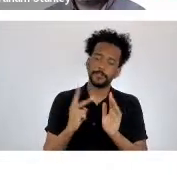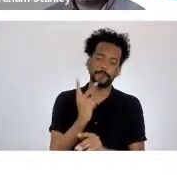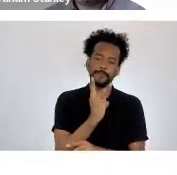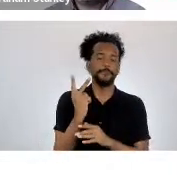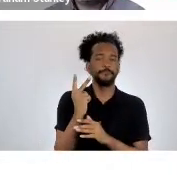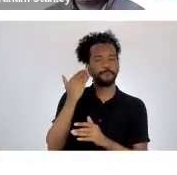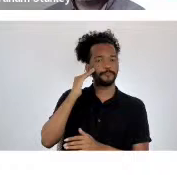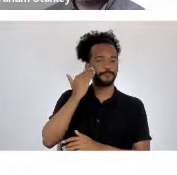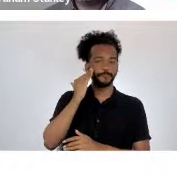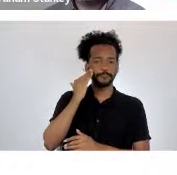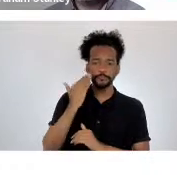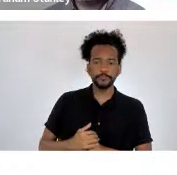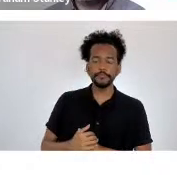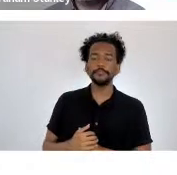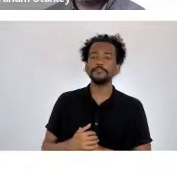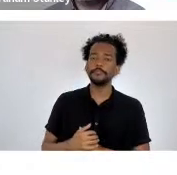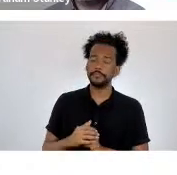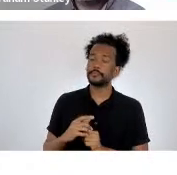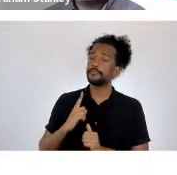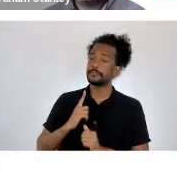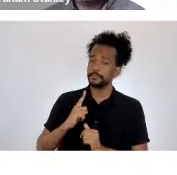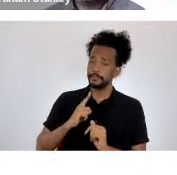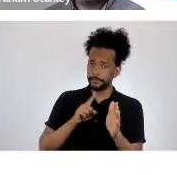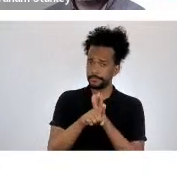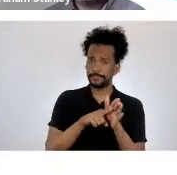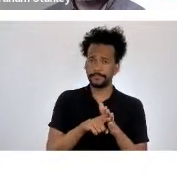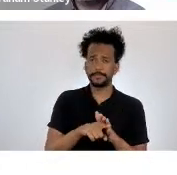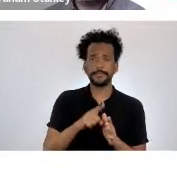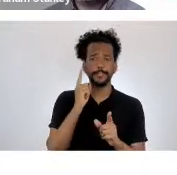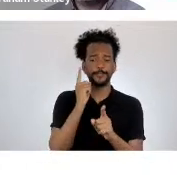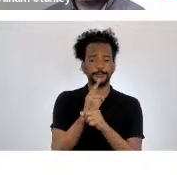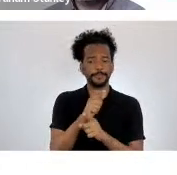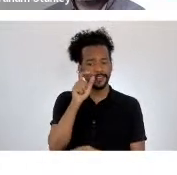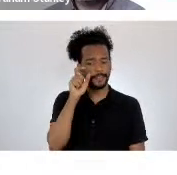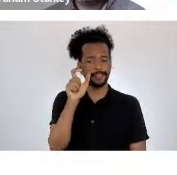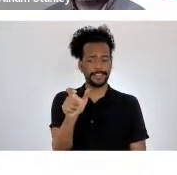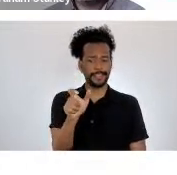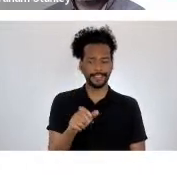great, interesting findings from many ways AI is